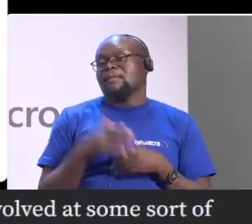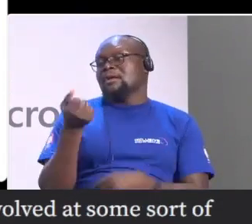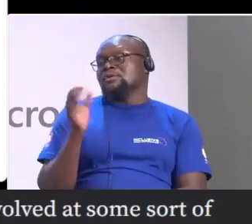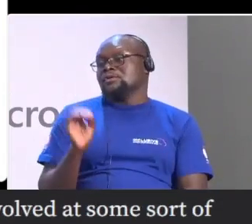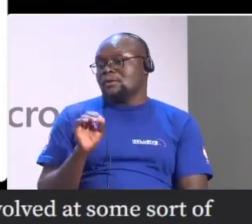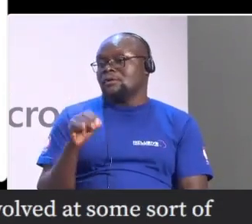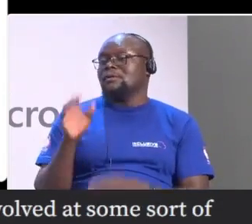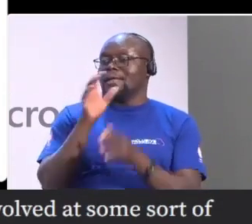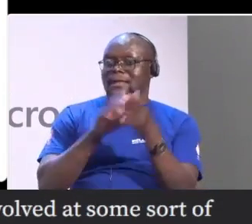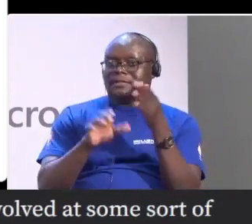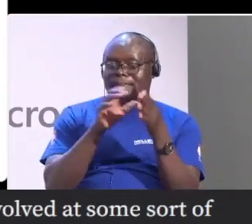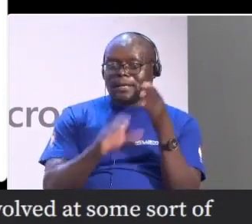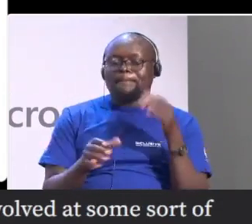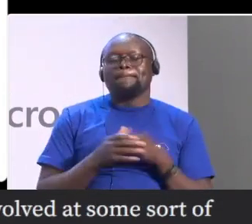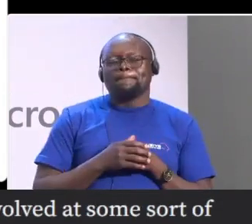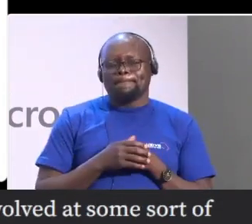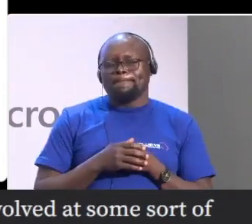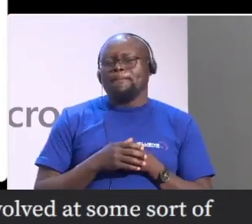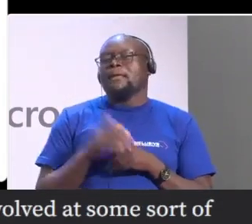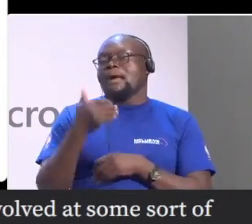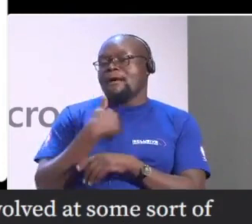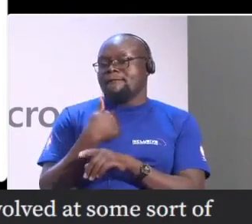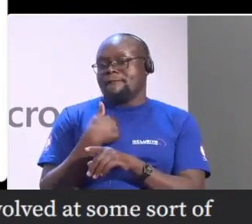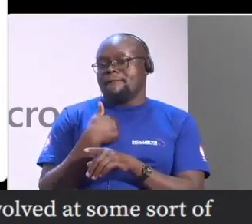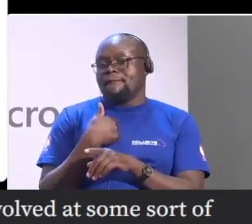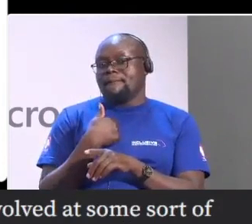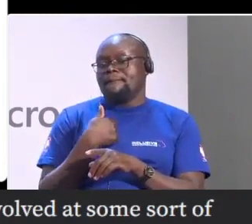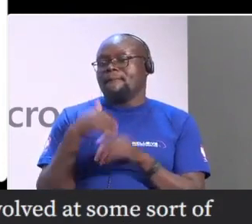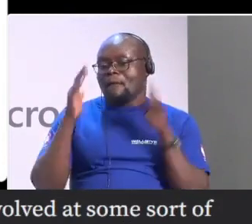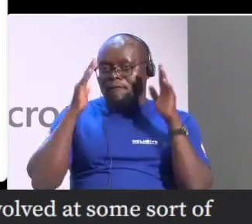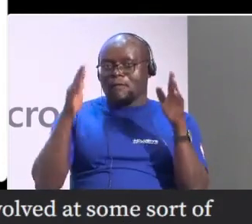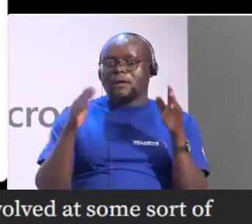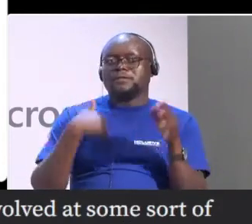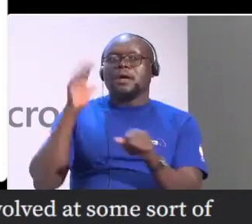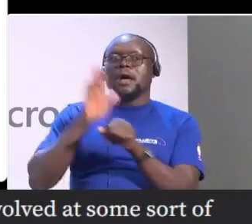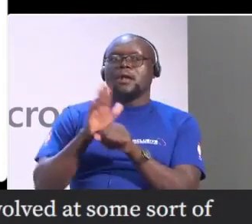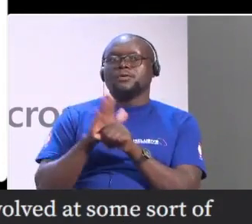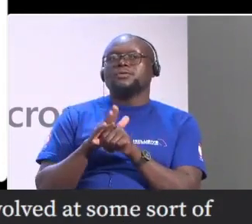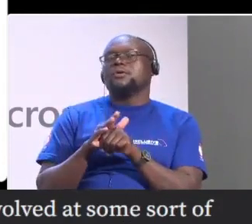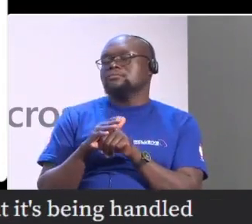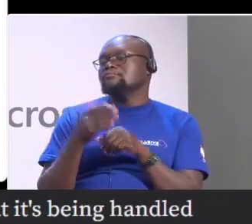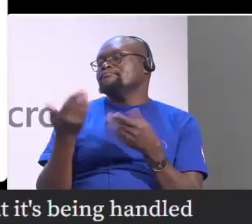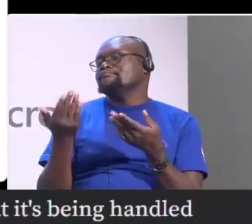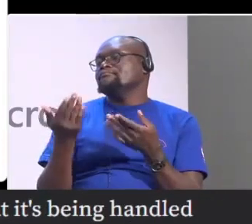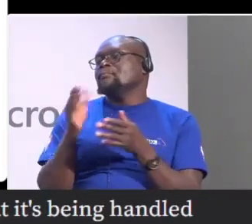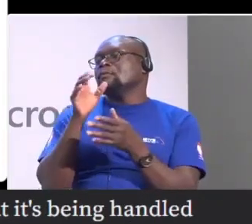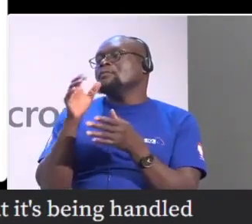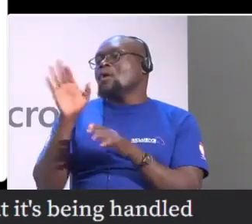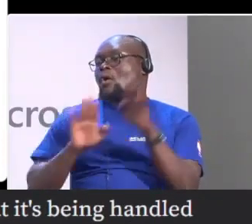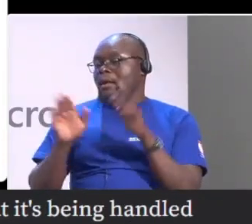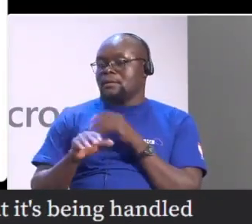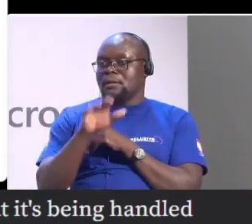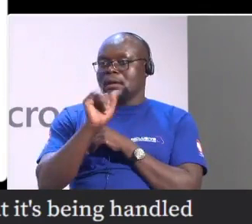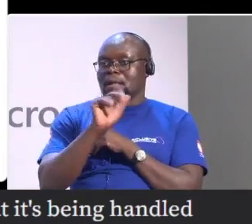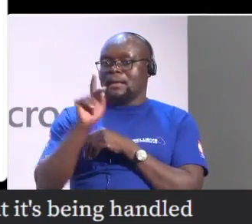So the chapter does have the focus is a lot on our code of conduct too.